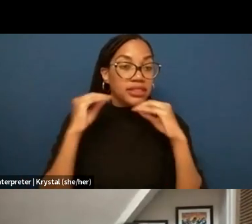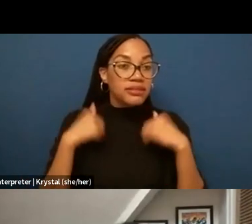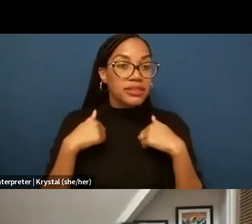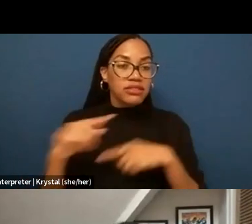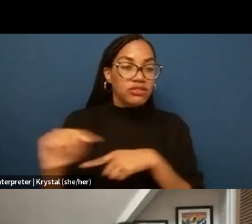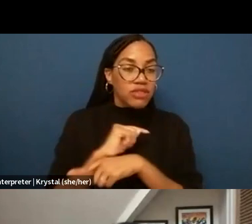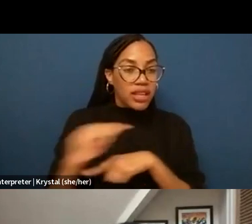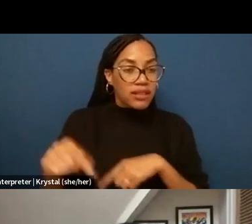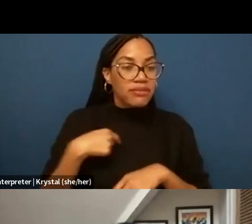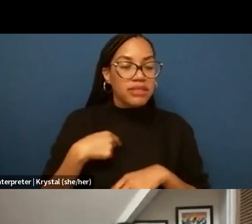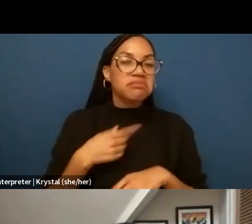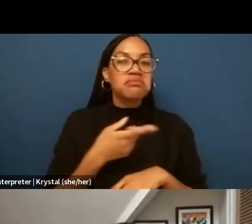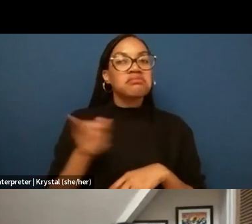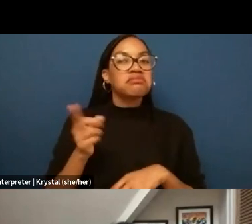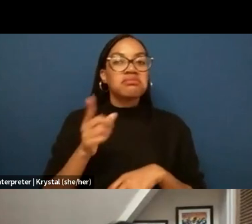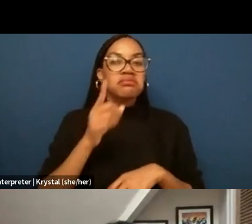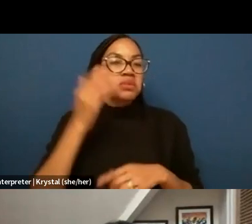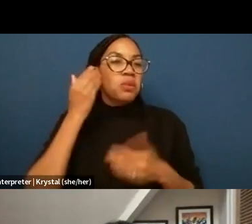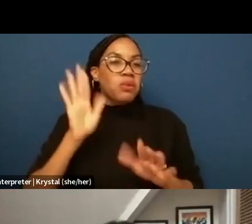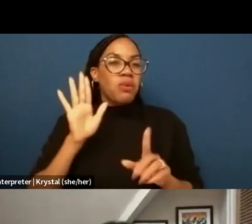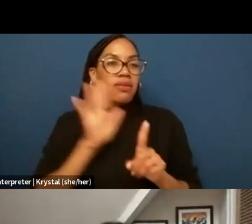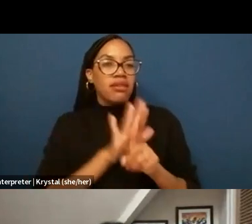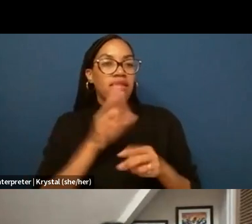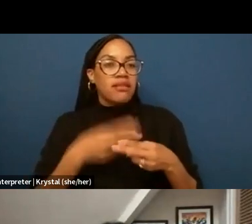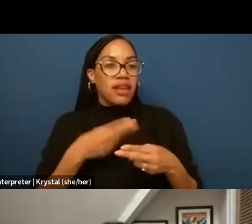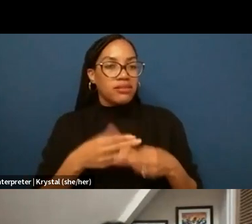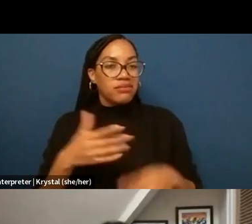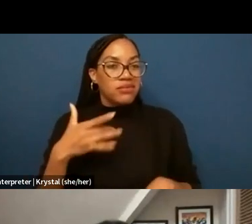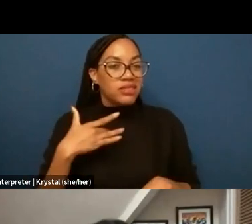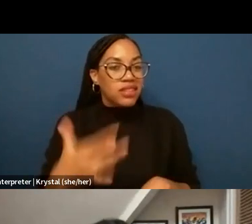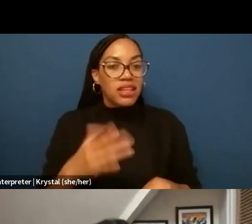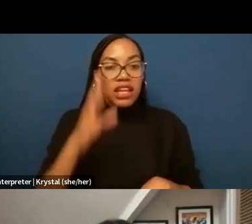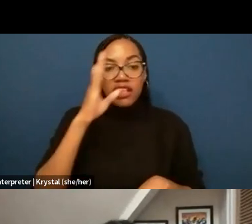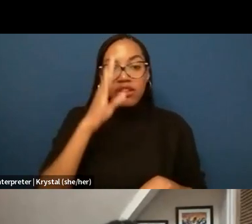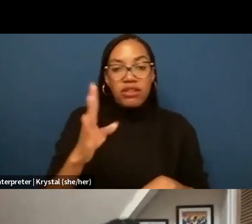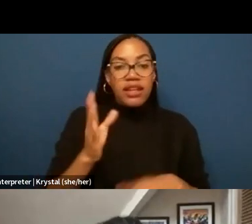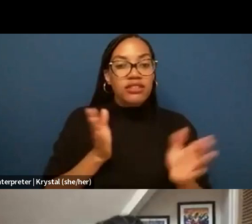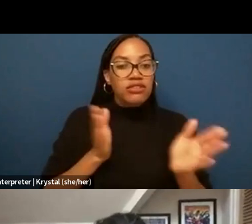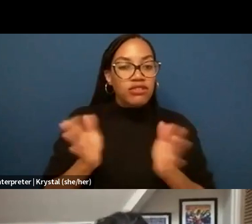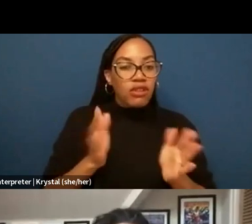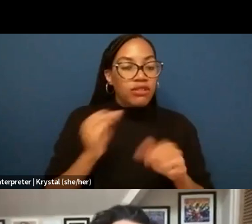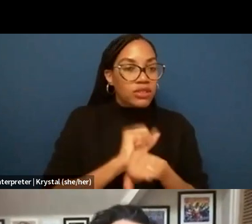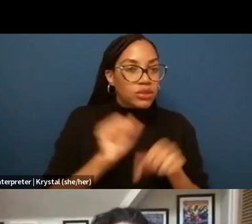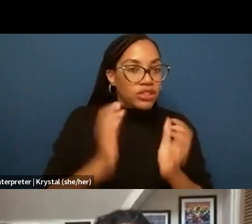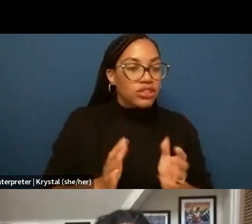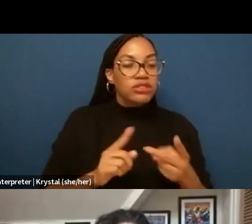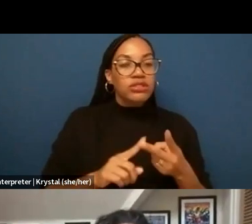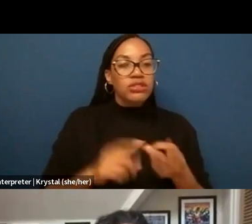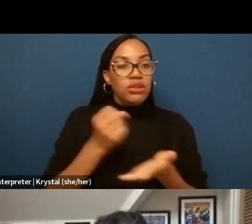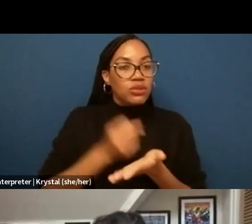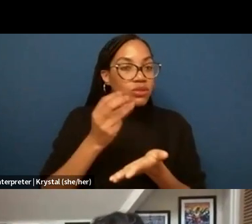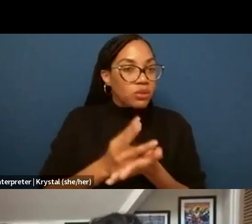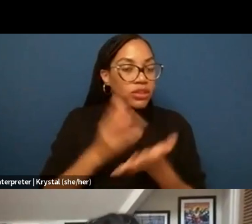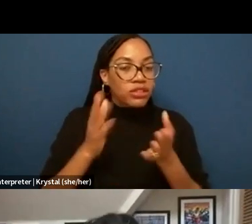not names that everyone in this room may know. There are many direct service workers, social workers, many folks who are survivors in communities who are doing